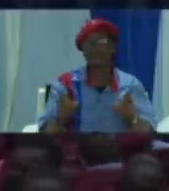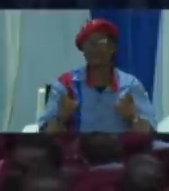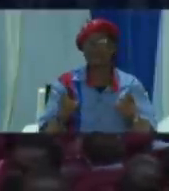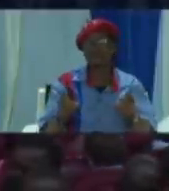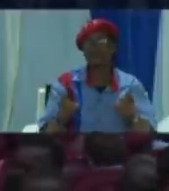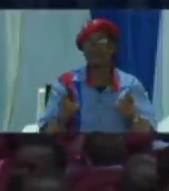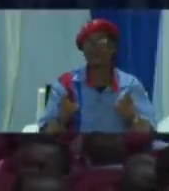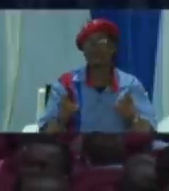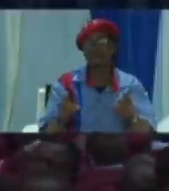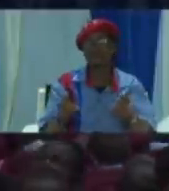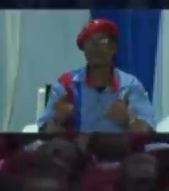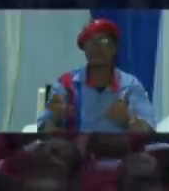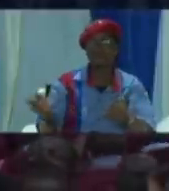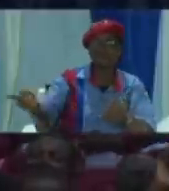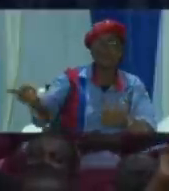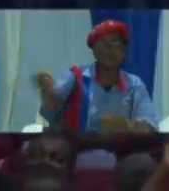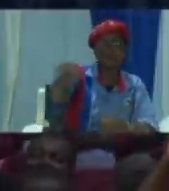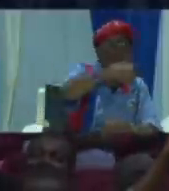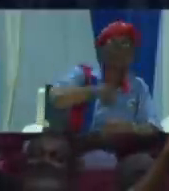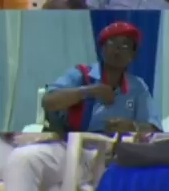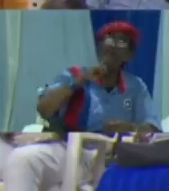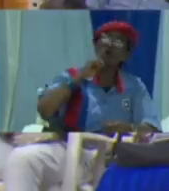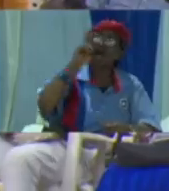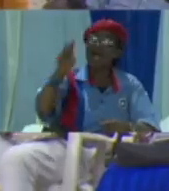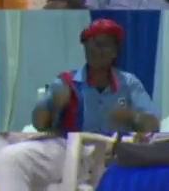You're moving into a new wave of